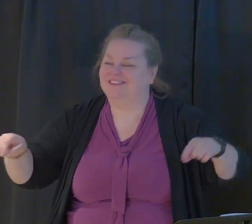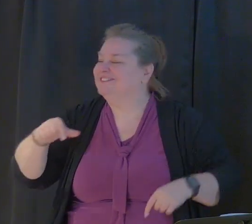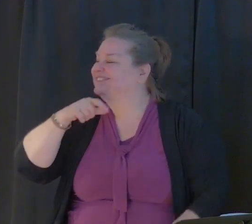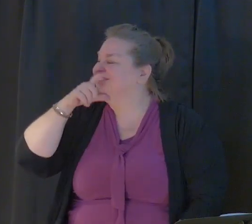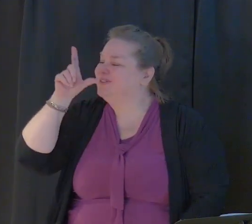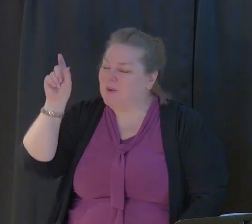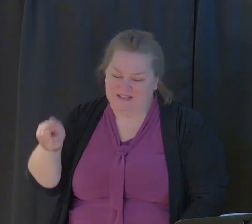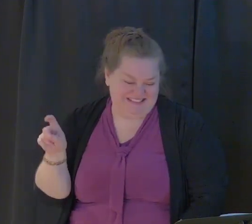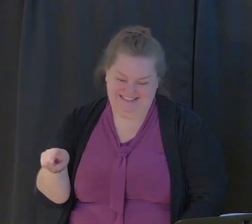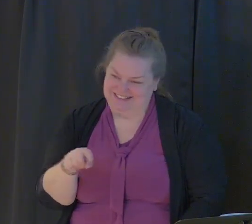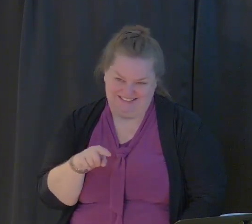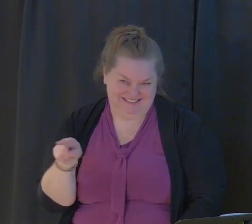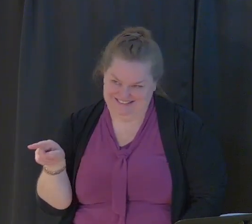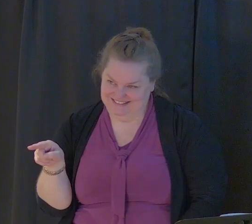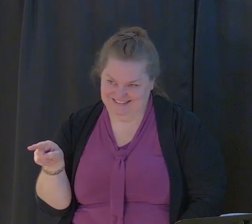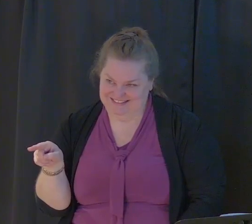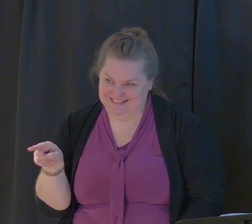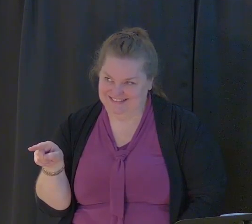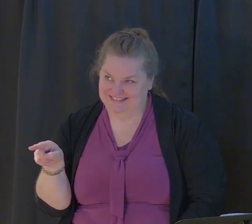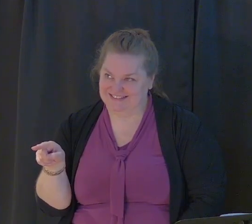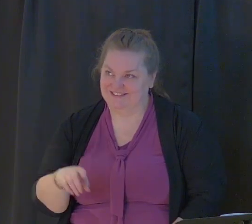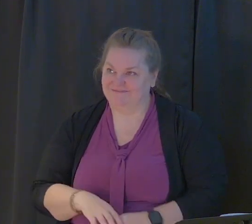still.